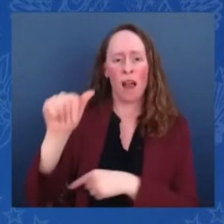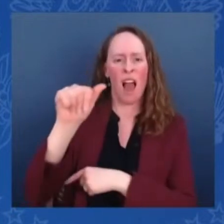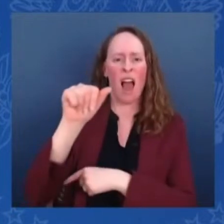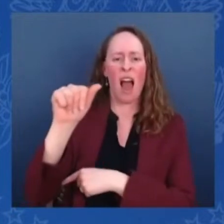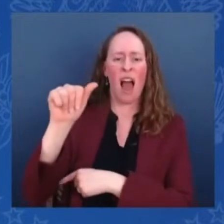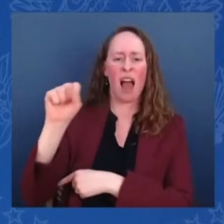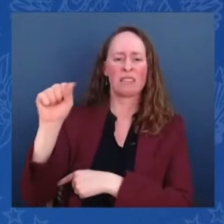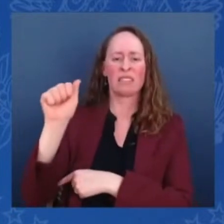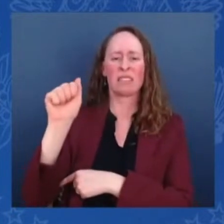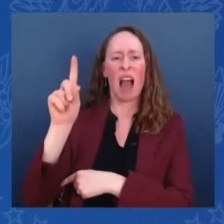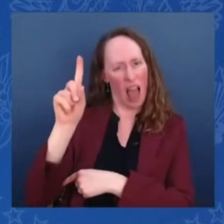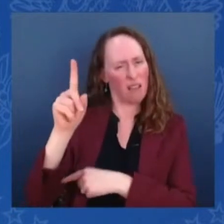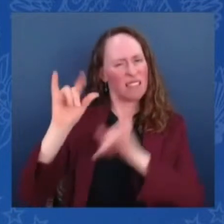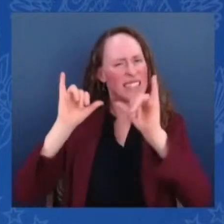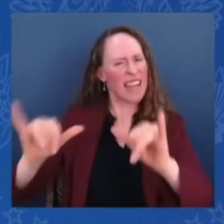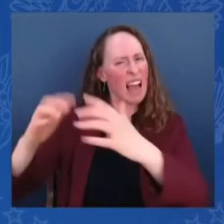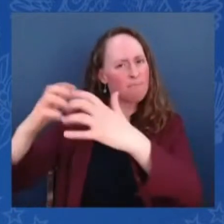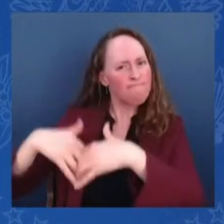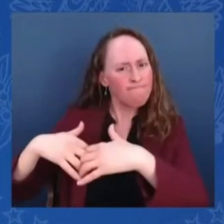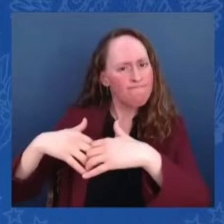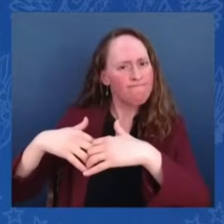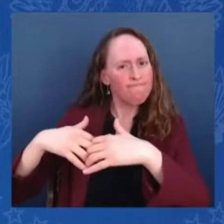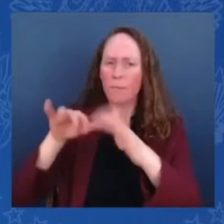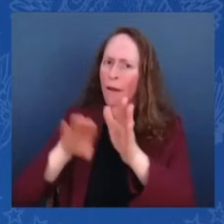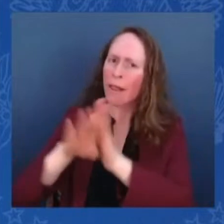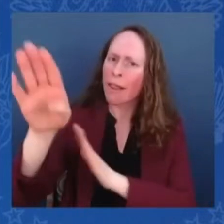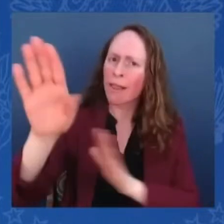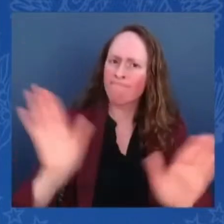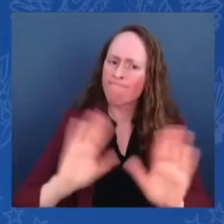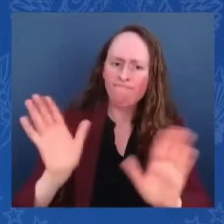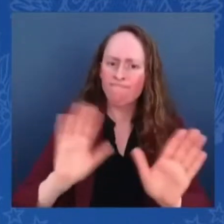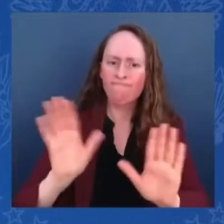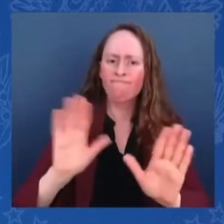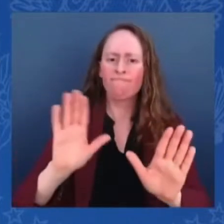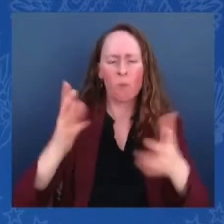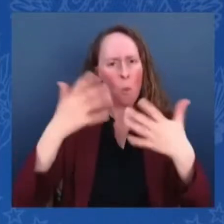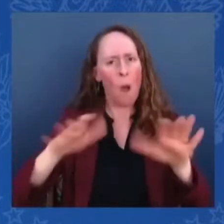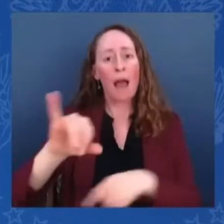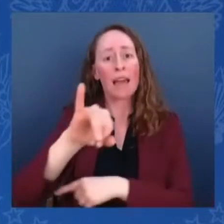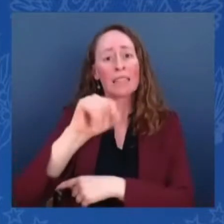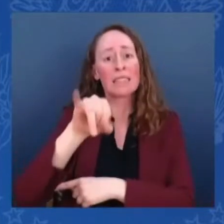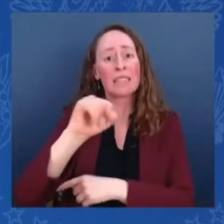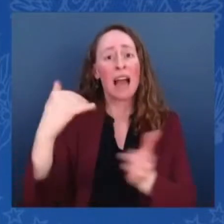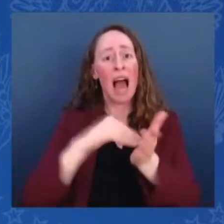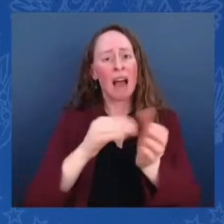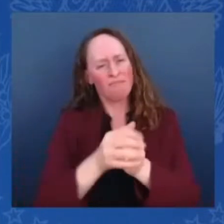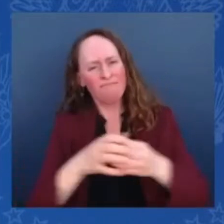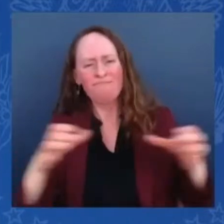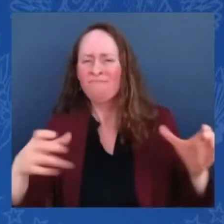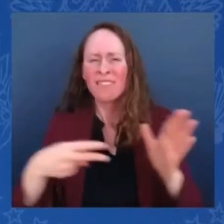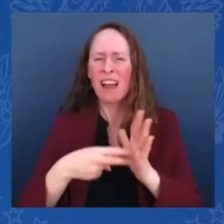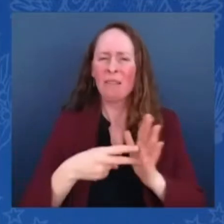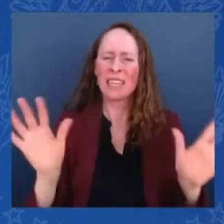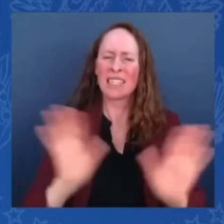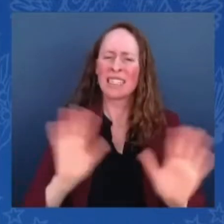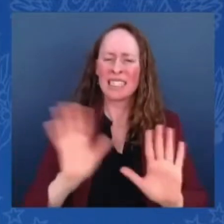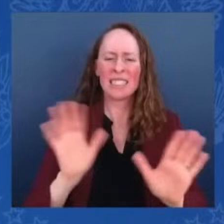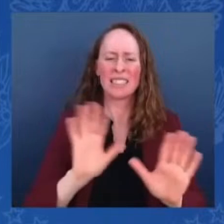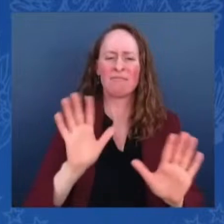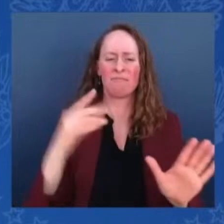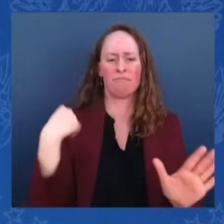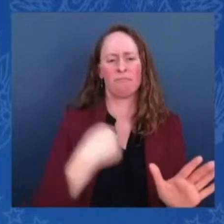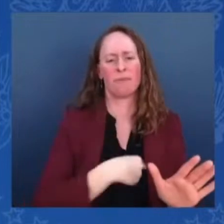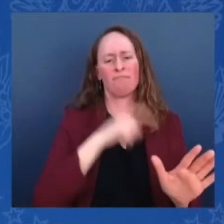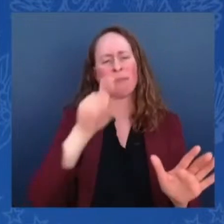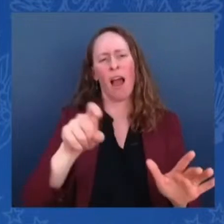Syria and across the region. We must carry forward the commitment that America will never, never